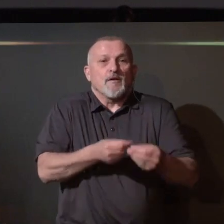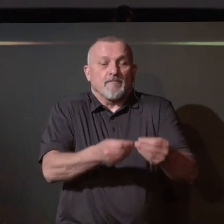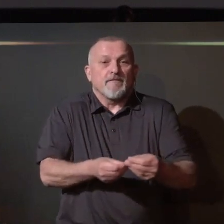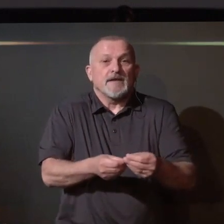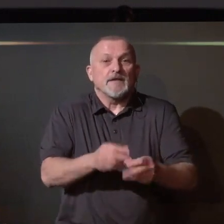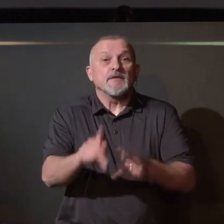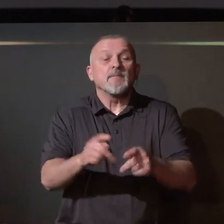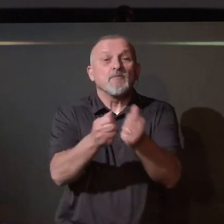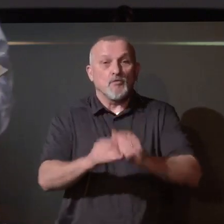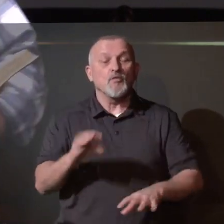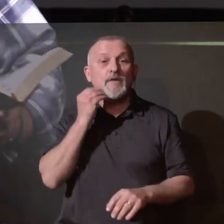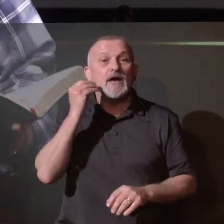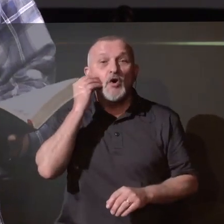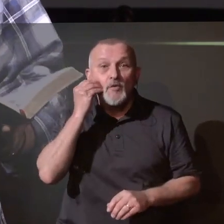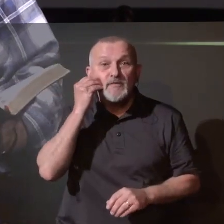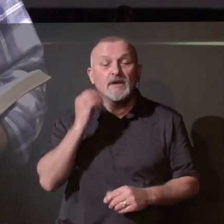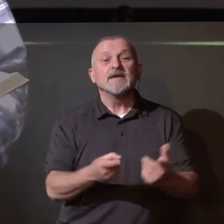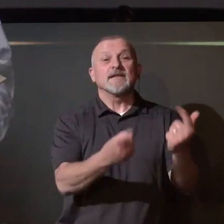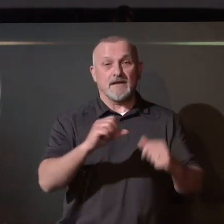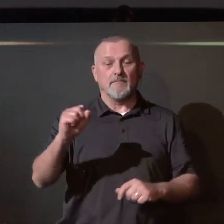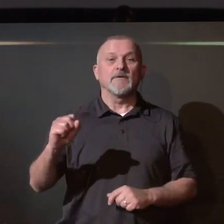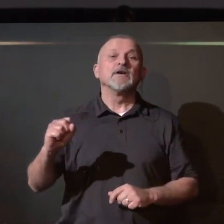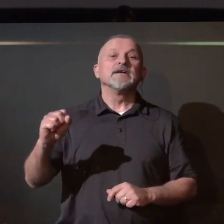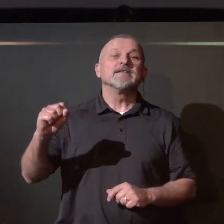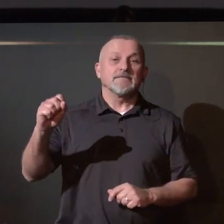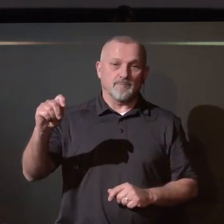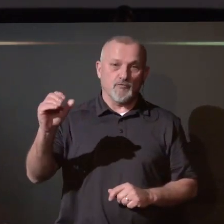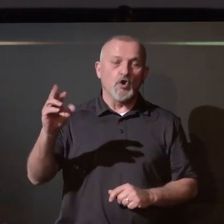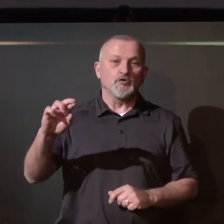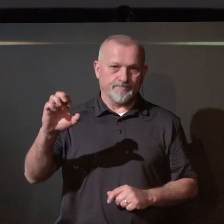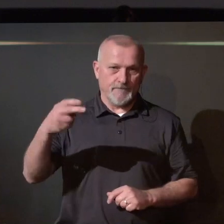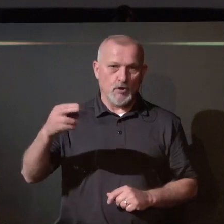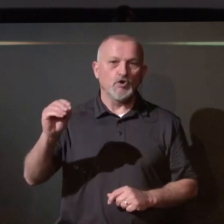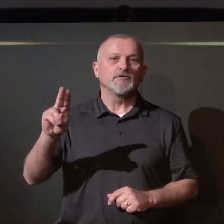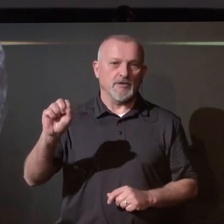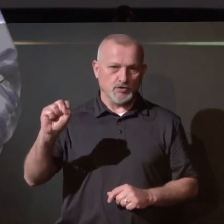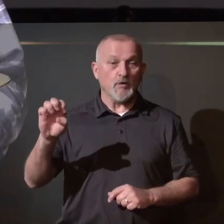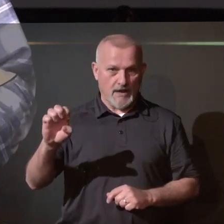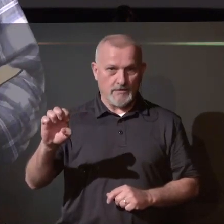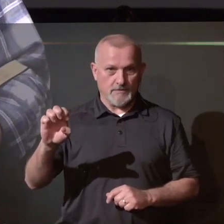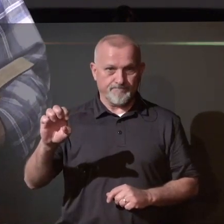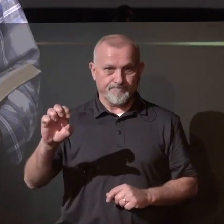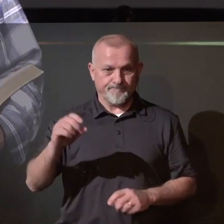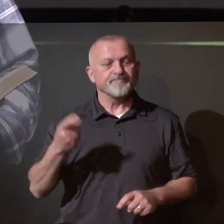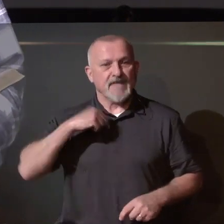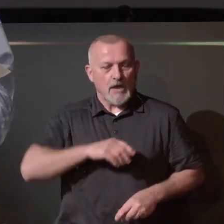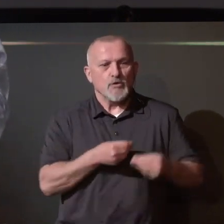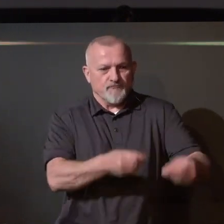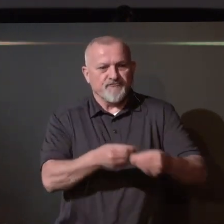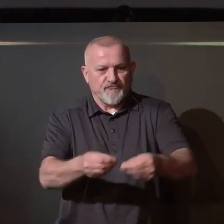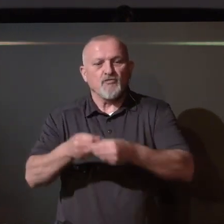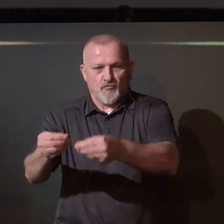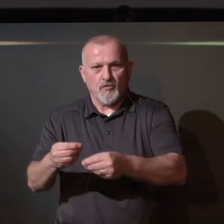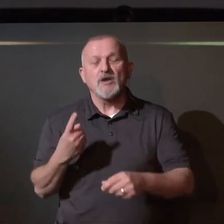storehouse. They come to the front door. We've got a table set up there. We're giving them meals to go. We're continuing to do what we can. We're going to be partnering up